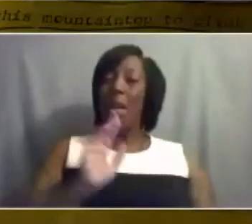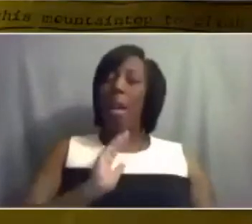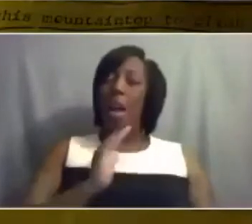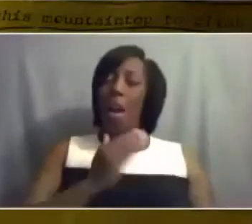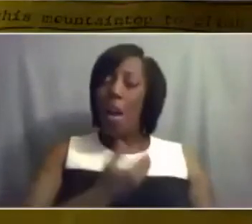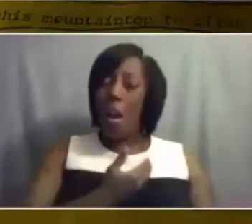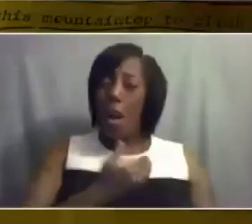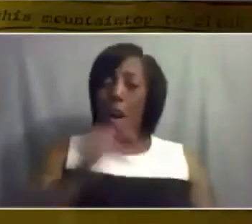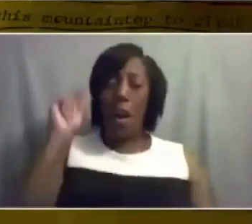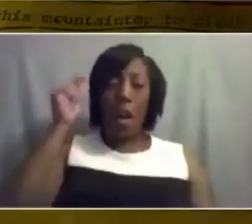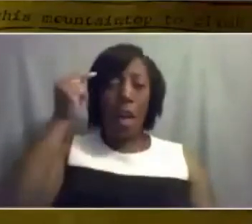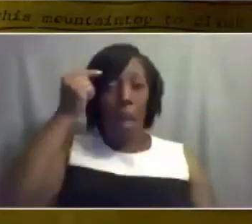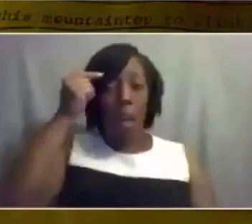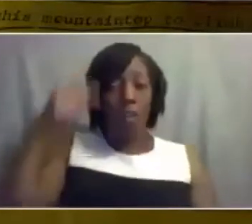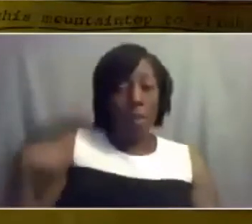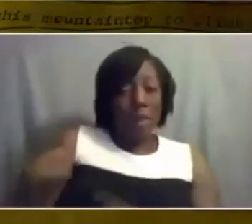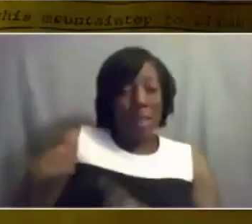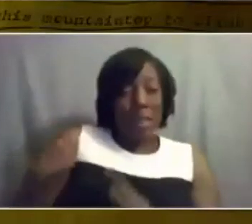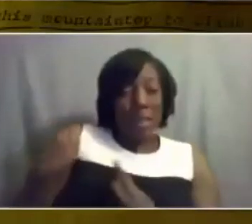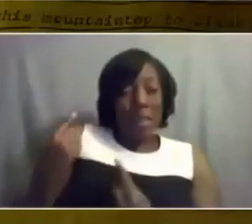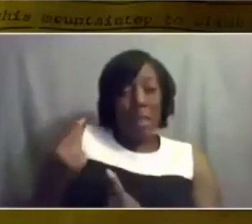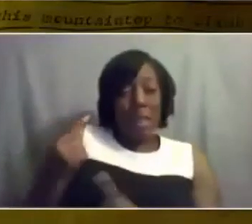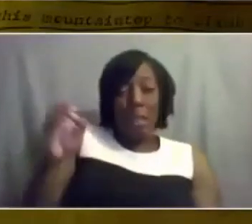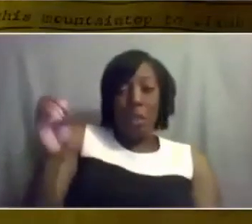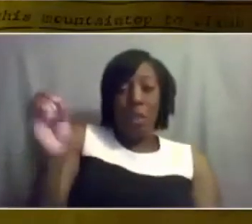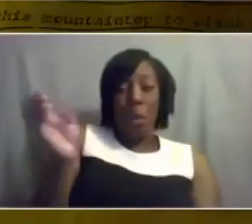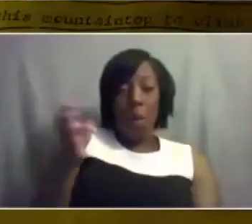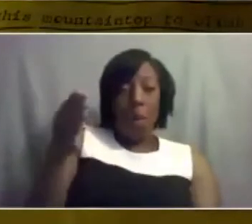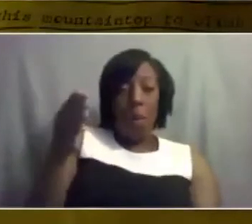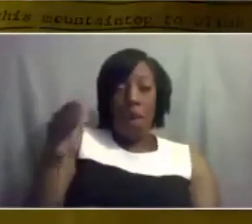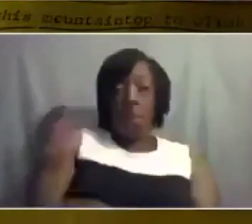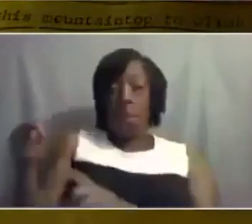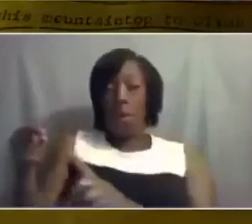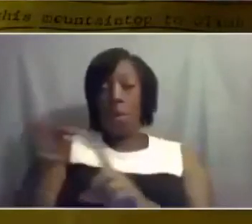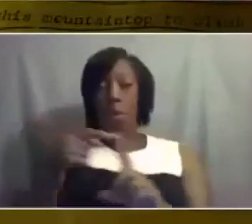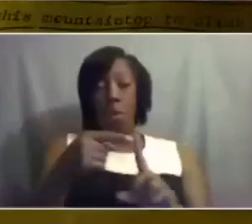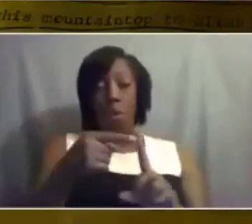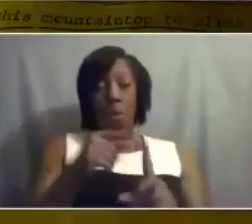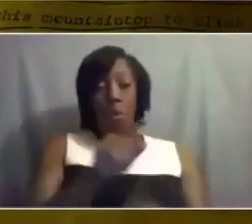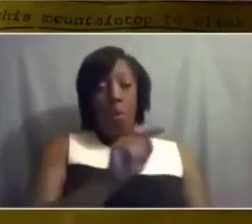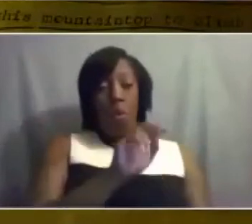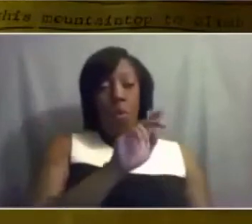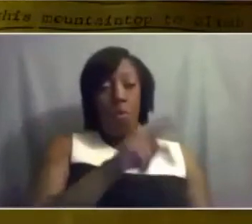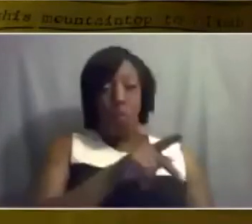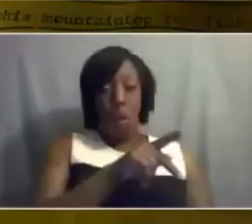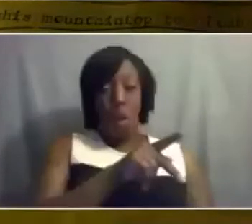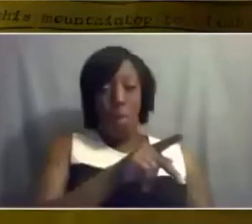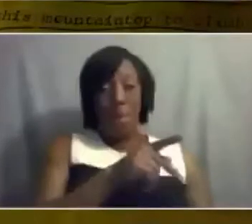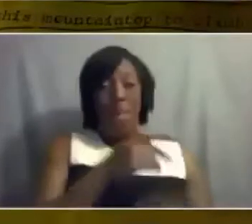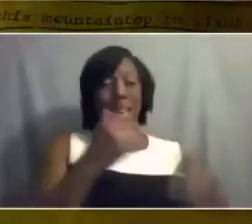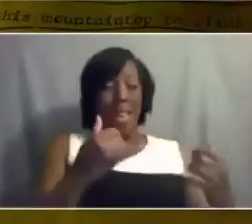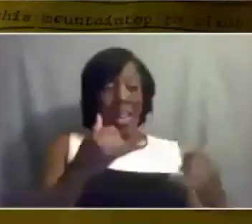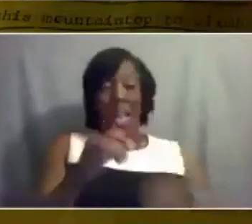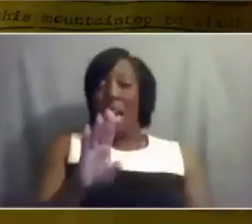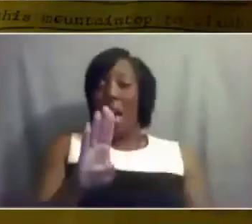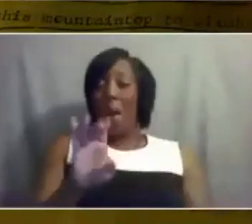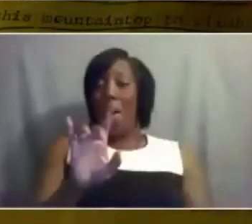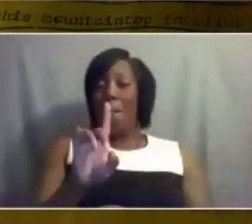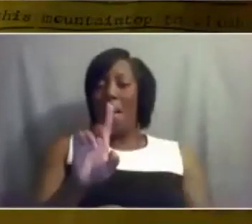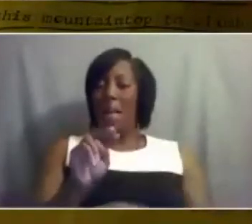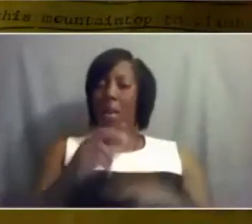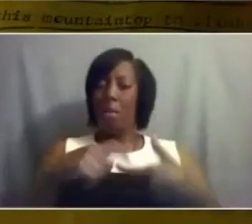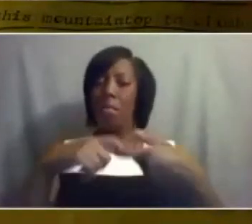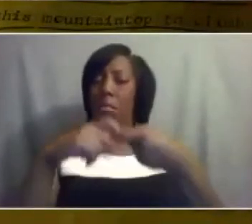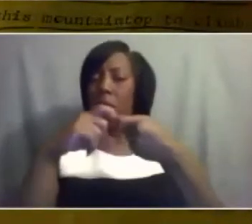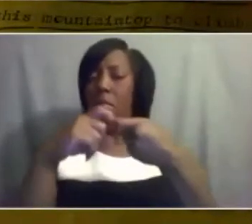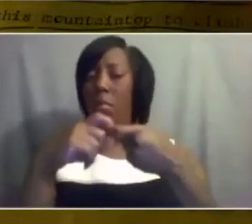Obama through the Trump years, and now Biden has put a halt, but it's not very clear where that